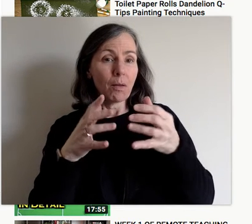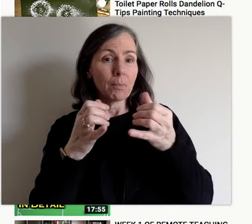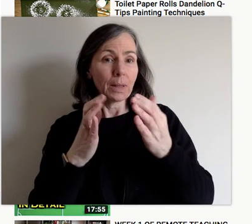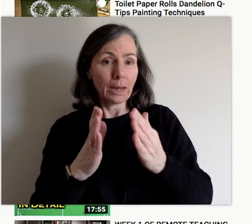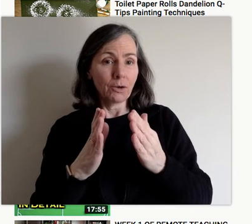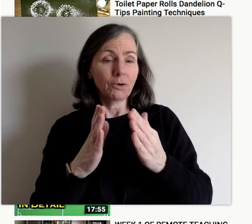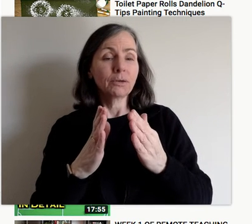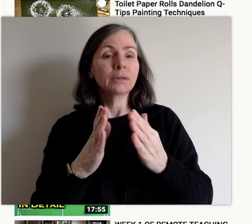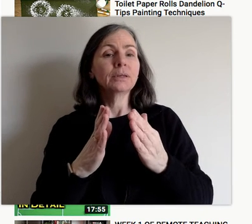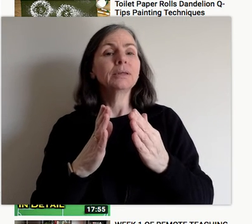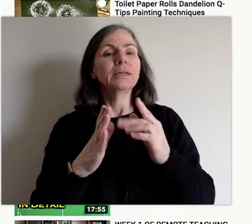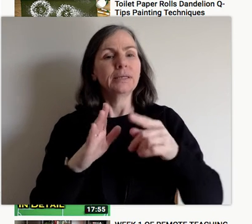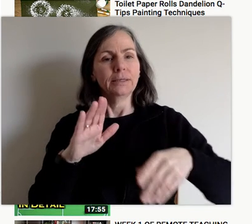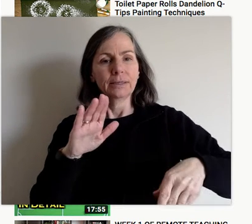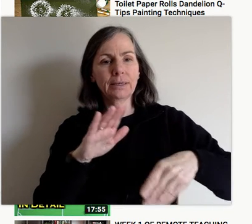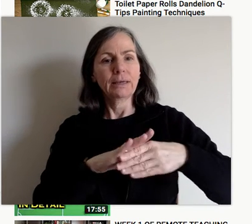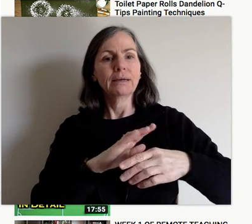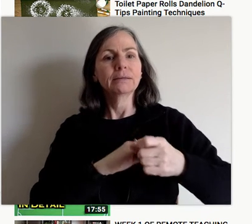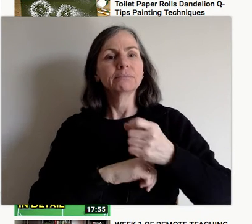of the screen.